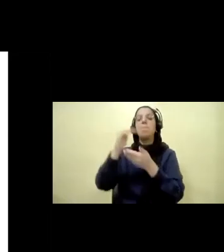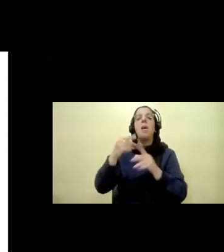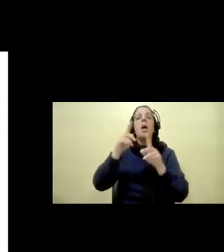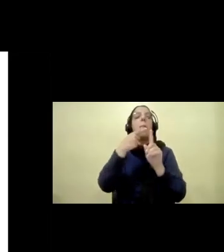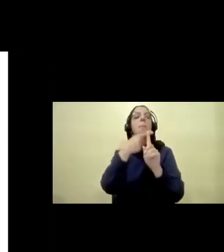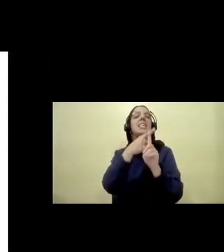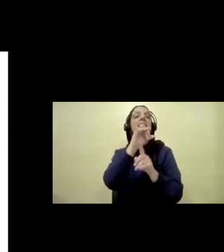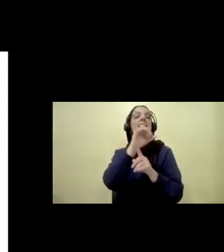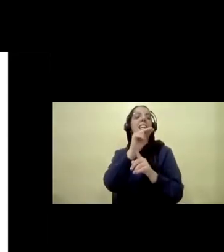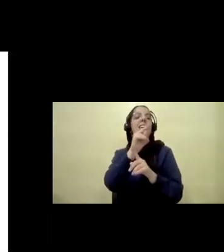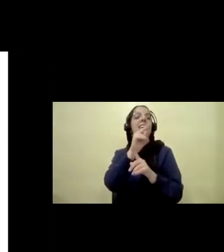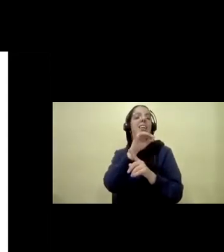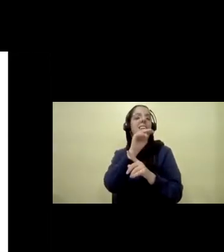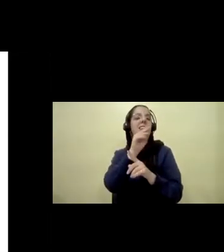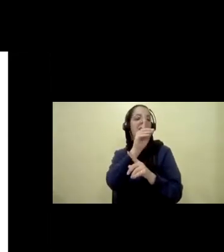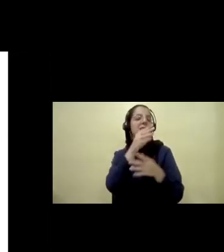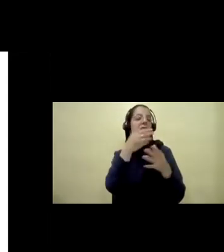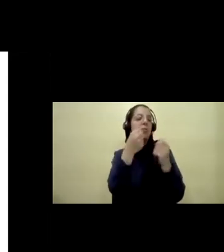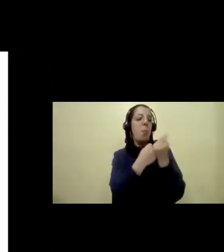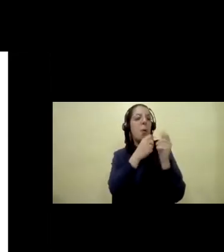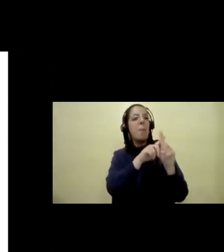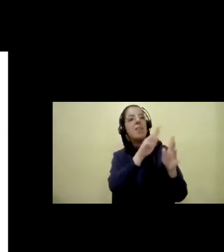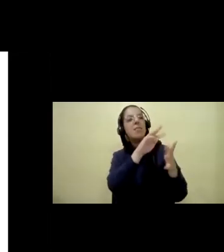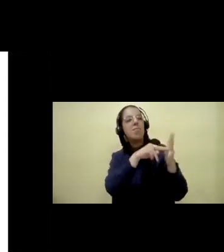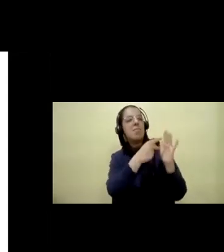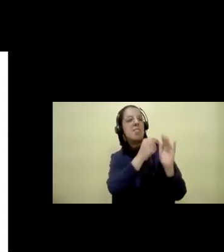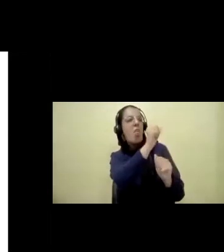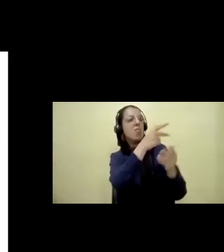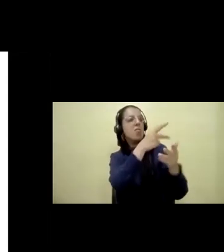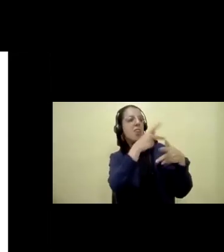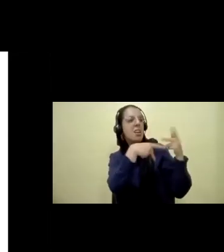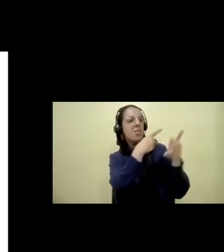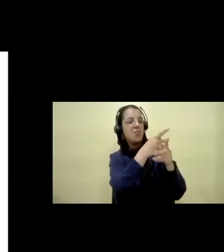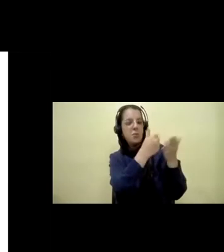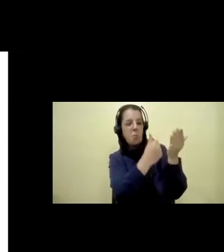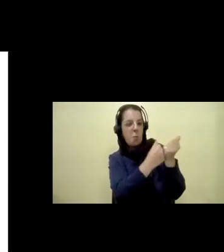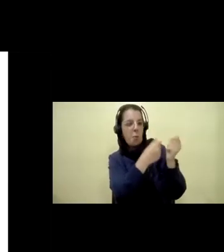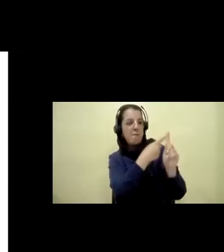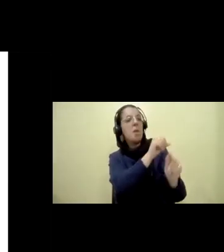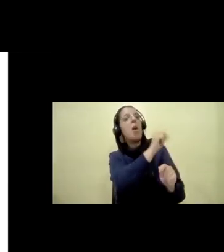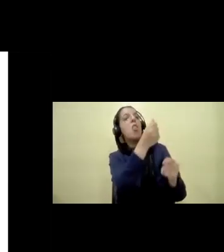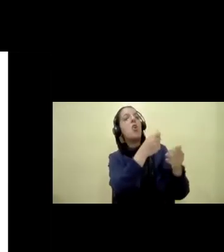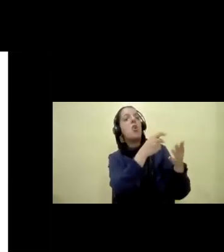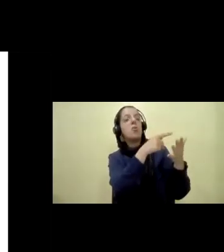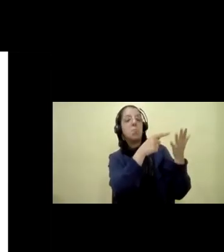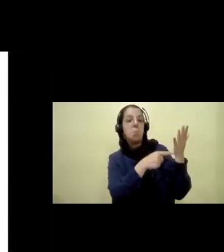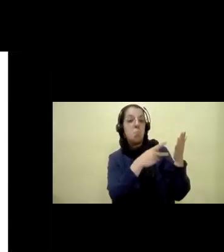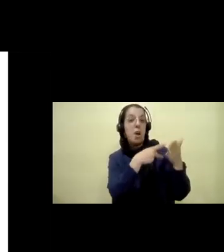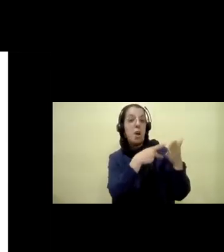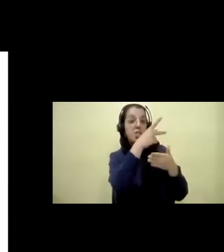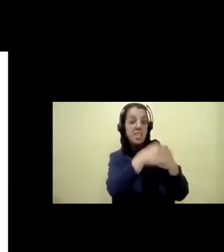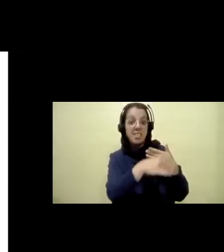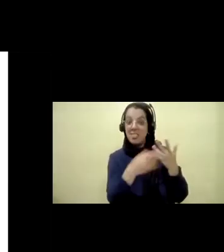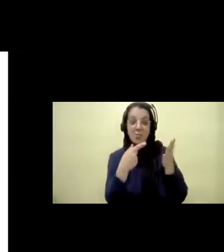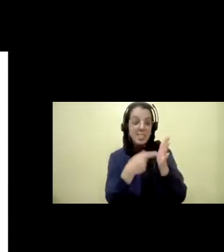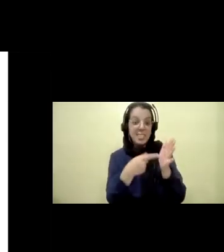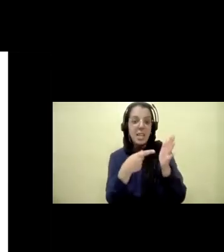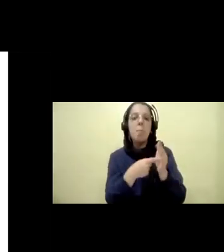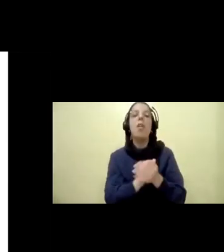which I talked a little bit about already. You get support with navigating park